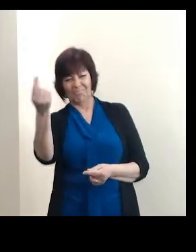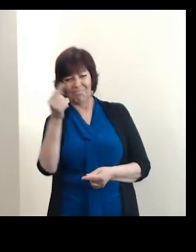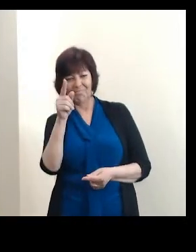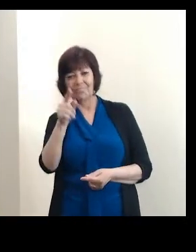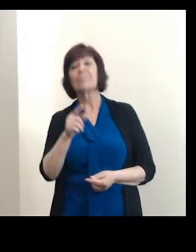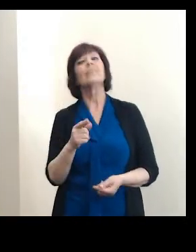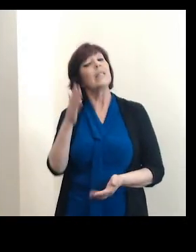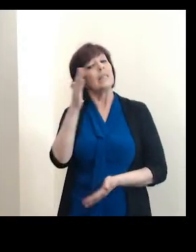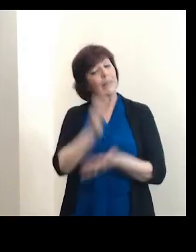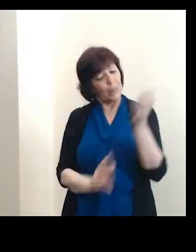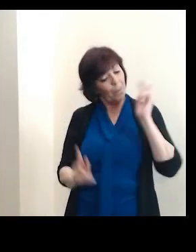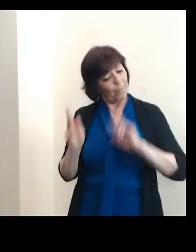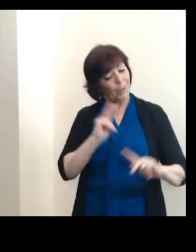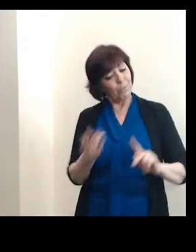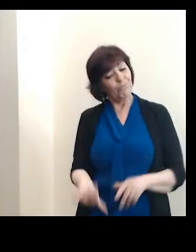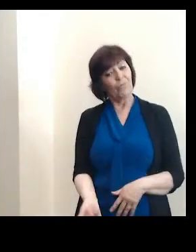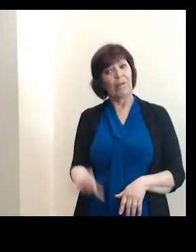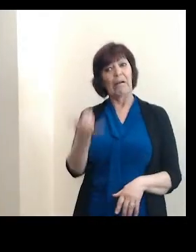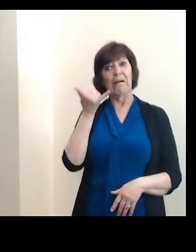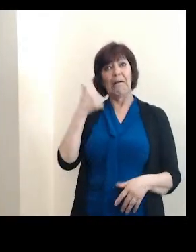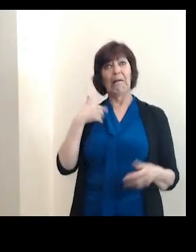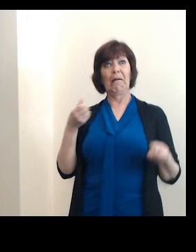we've had some people reach out to us